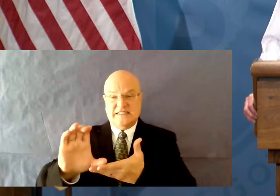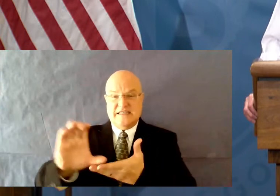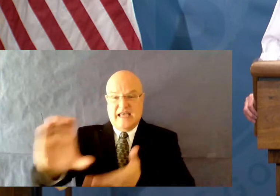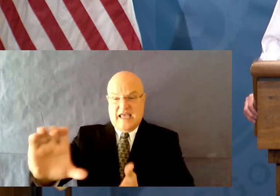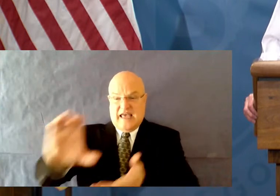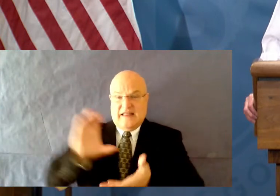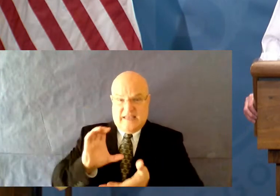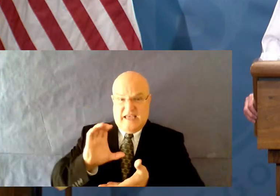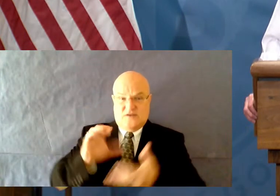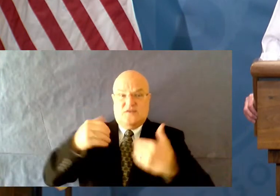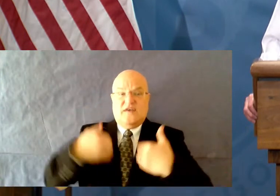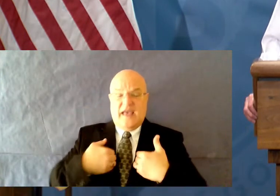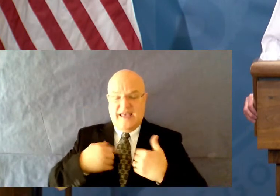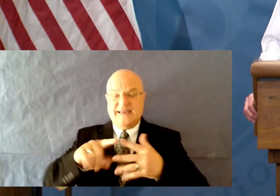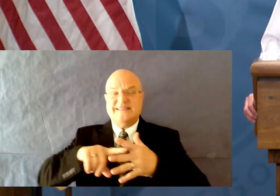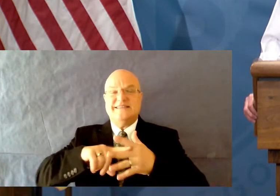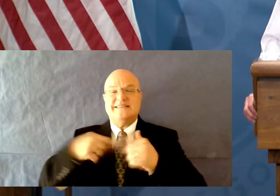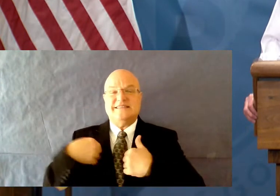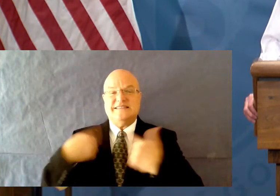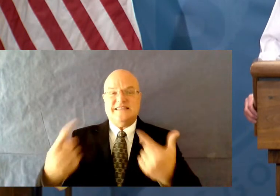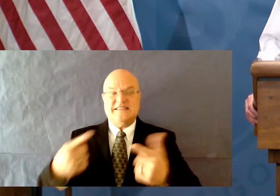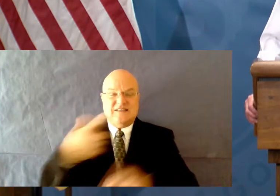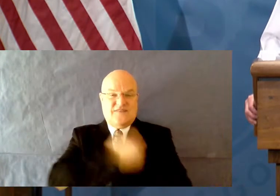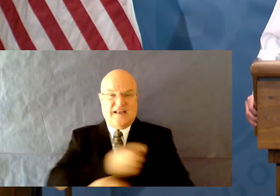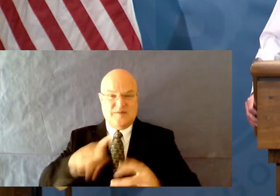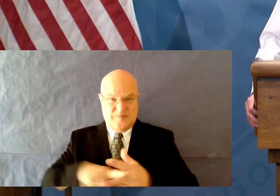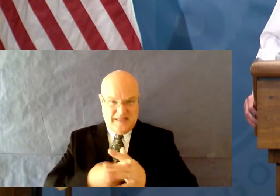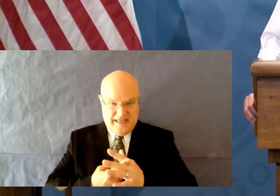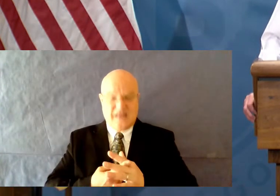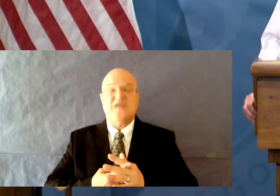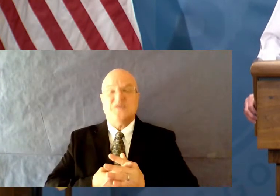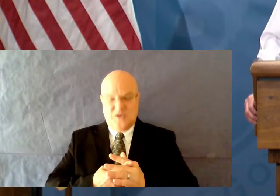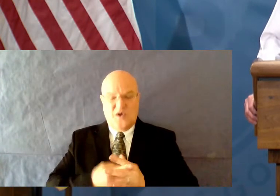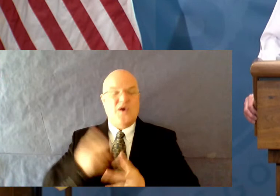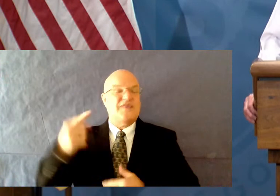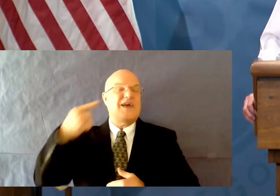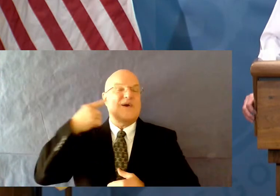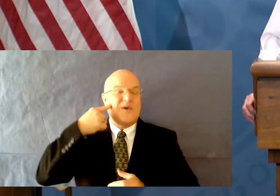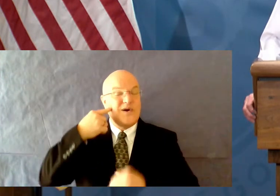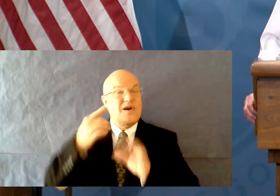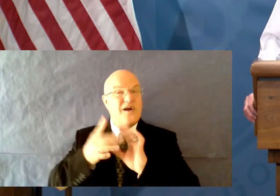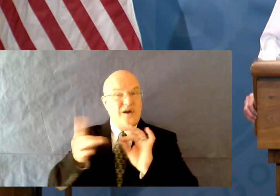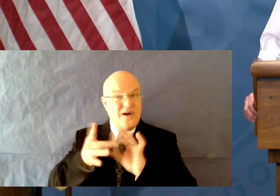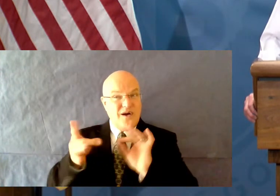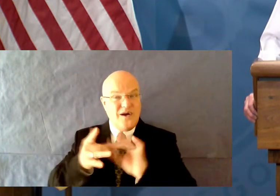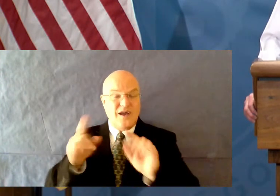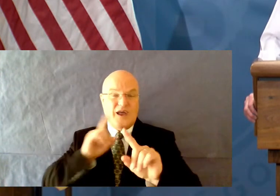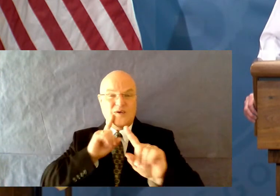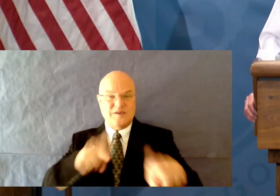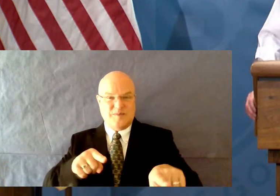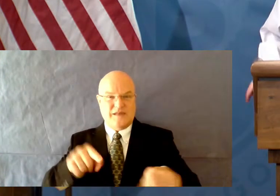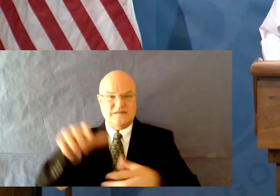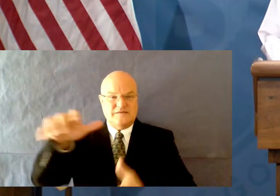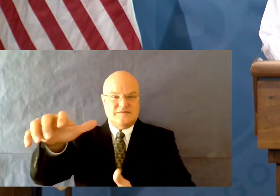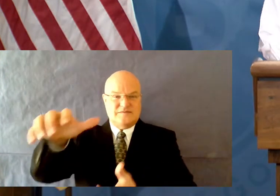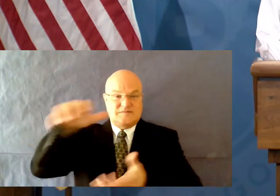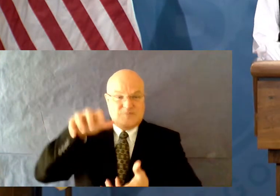had since the vaccination began. So I do believe they heard that and they were responsive to it.